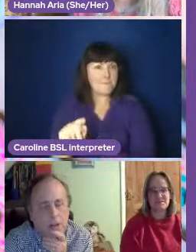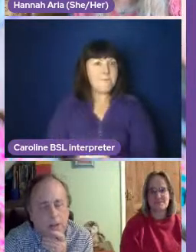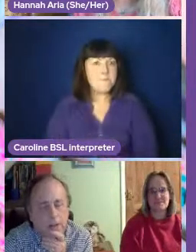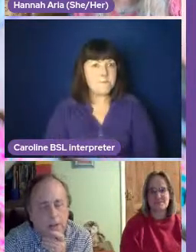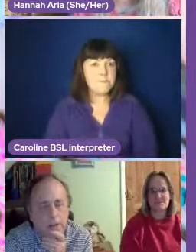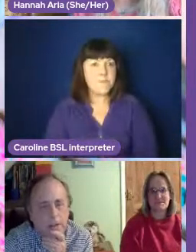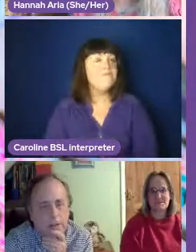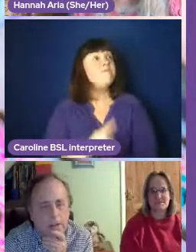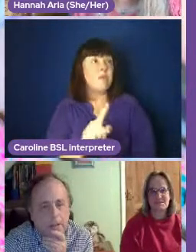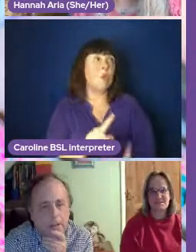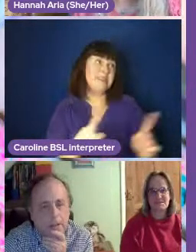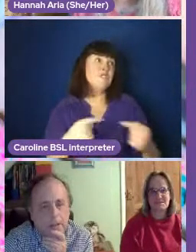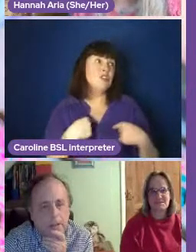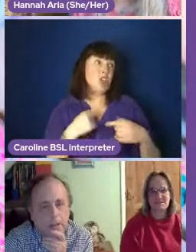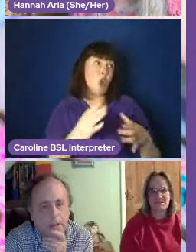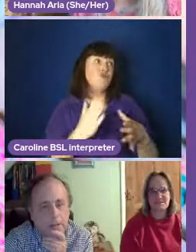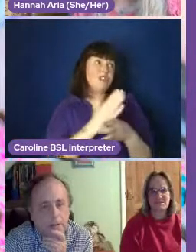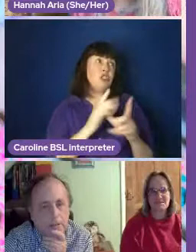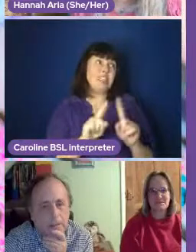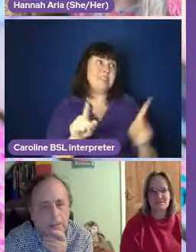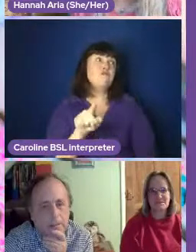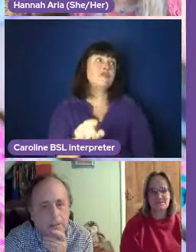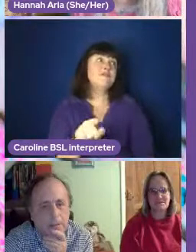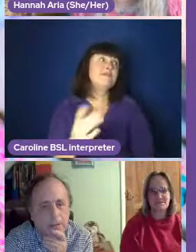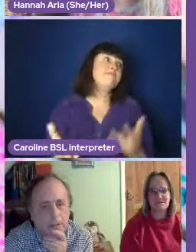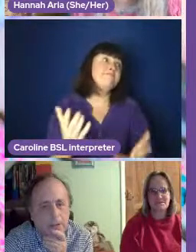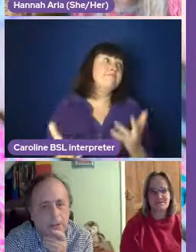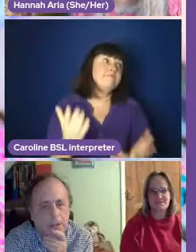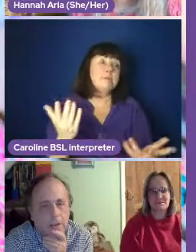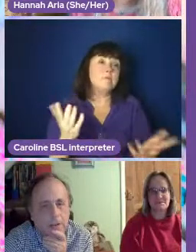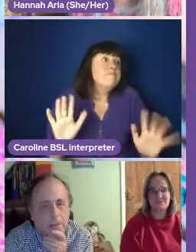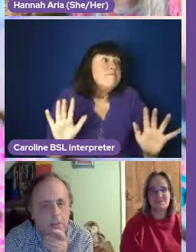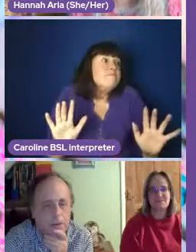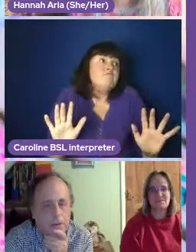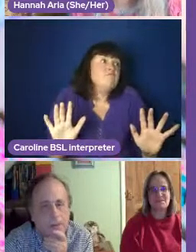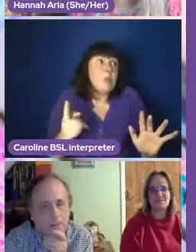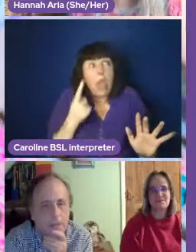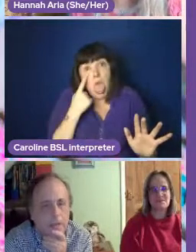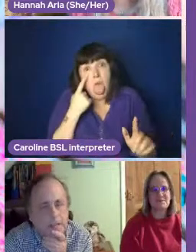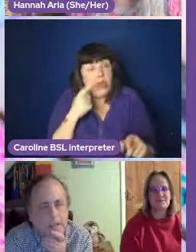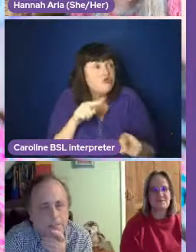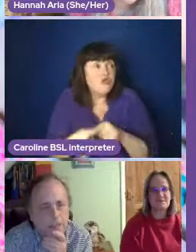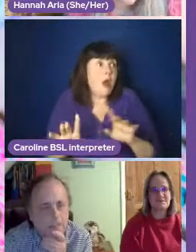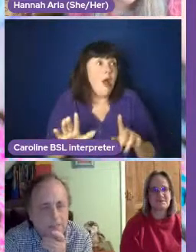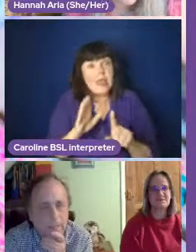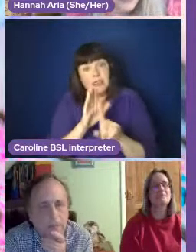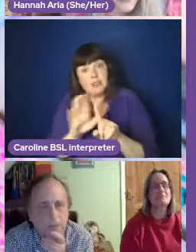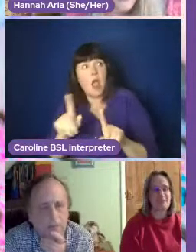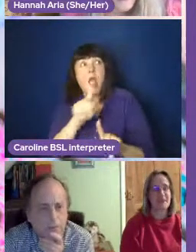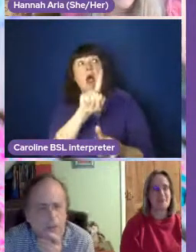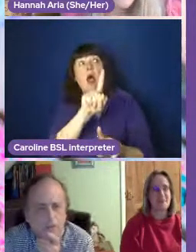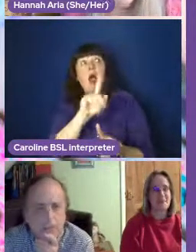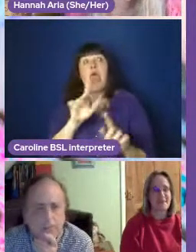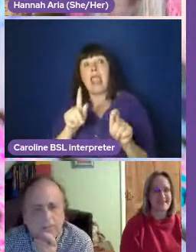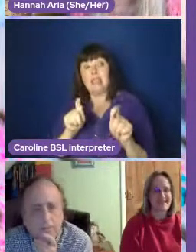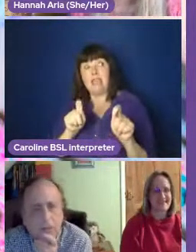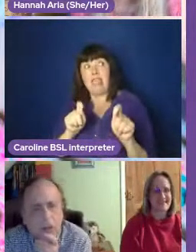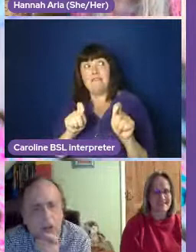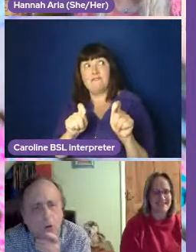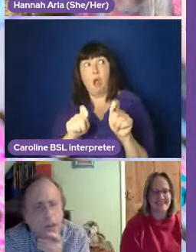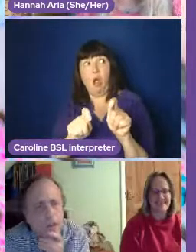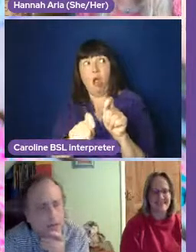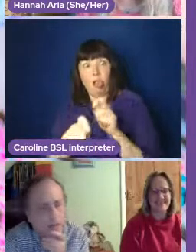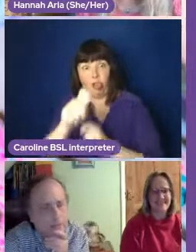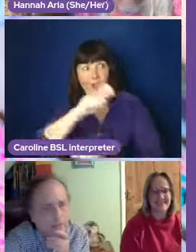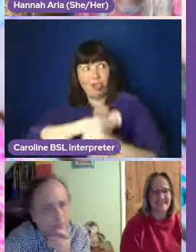originally planned. I hadn't planned to do it that way. I tried something, didn't work. It evolved, Pete.